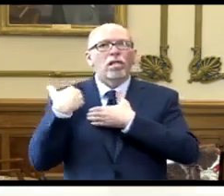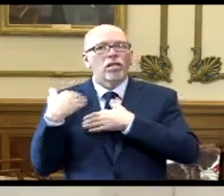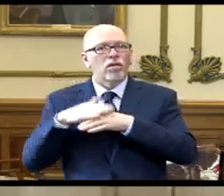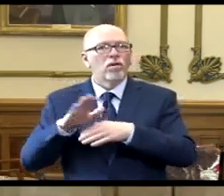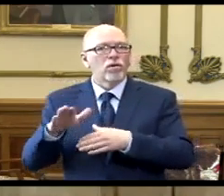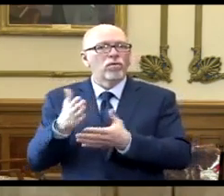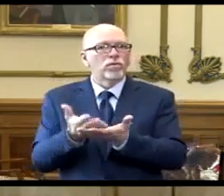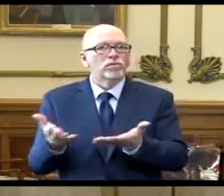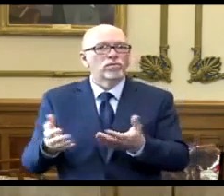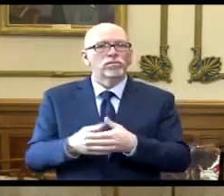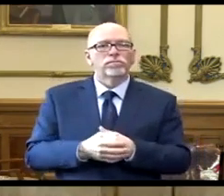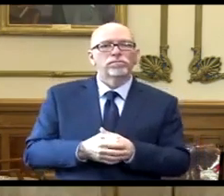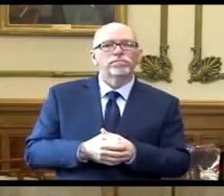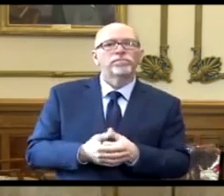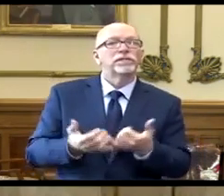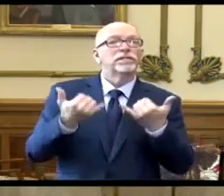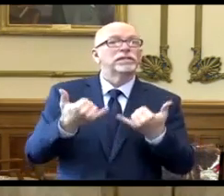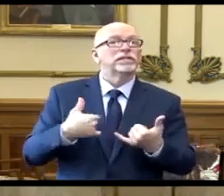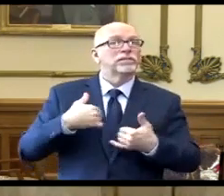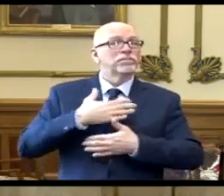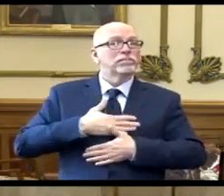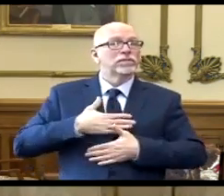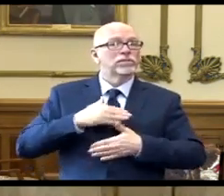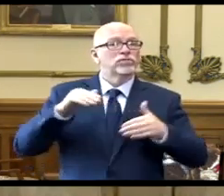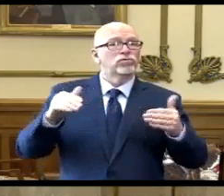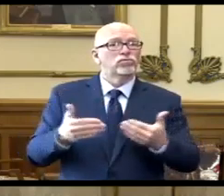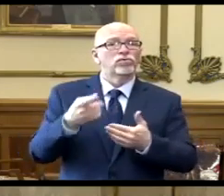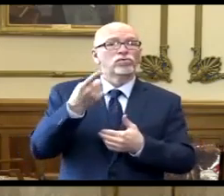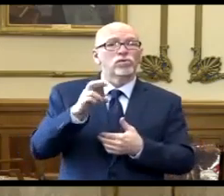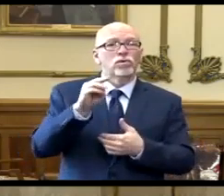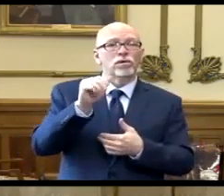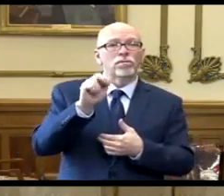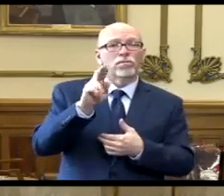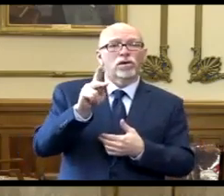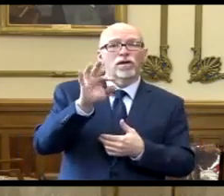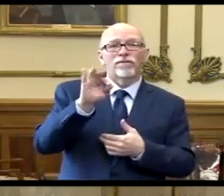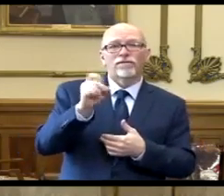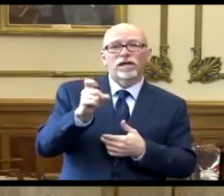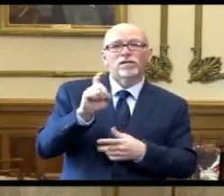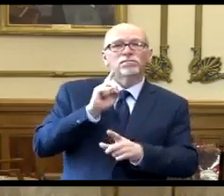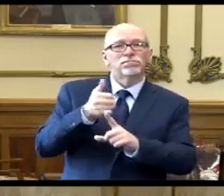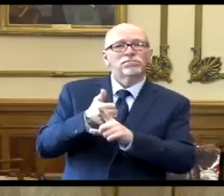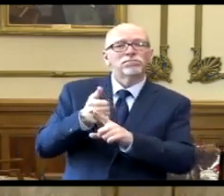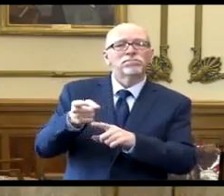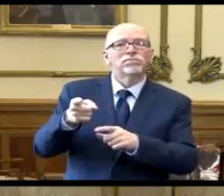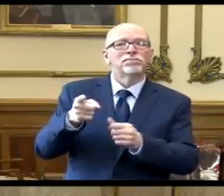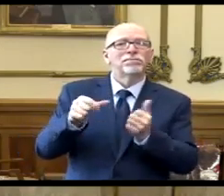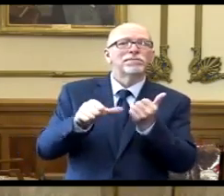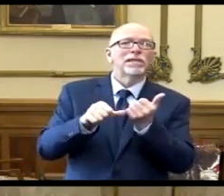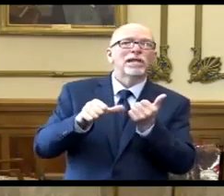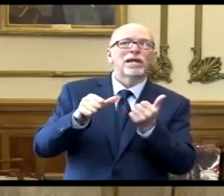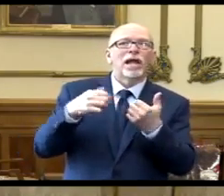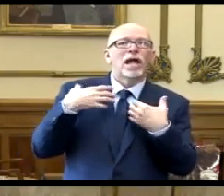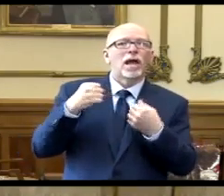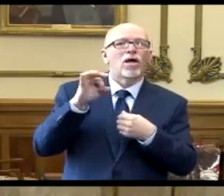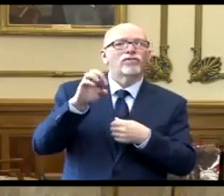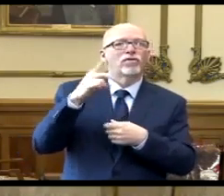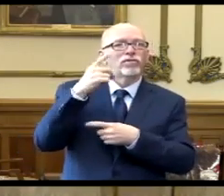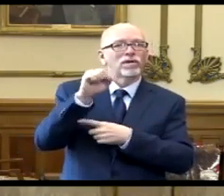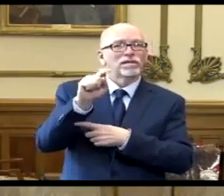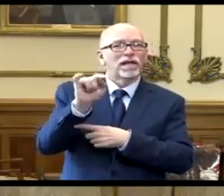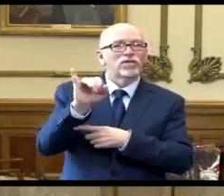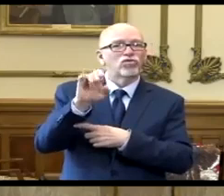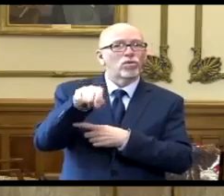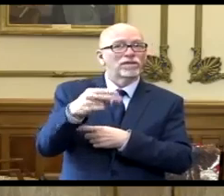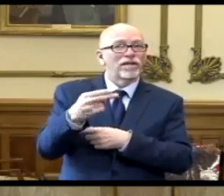resources. It's now my pleasure, Governor, to introduce Dr. Mark Fox. He is the Deputy Health Officer for St. Joseph's